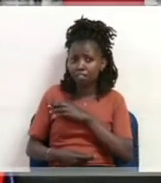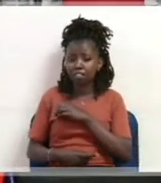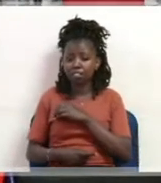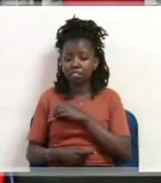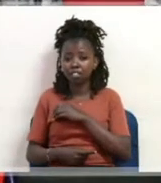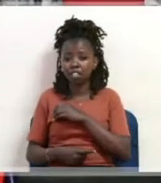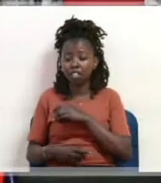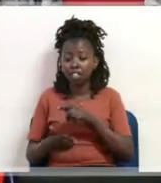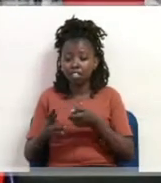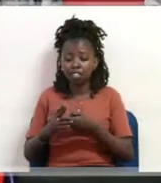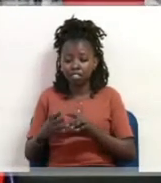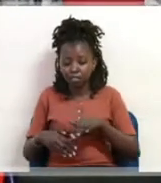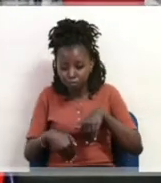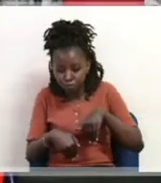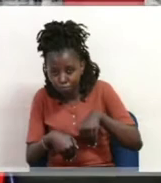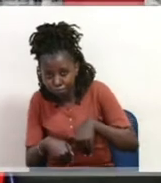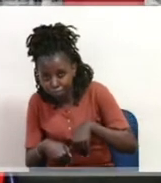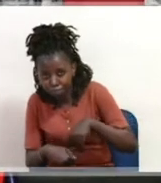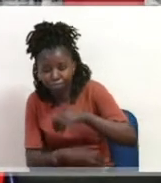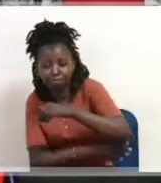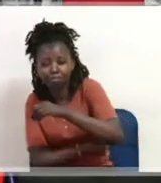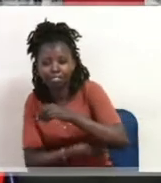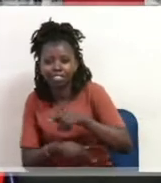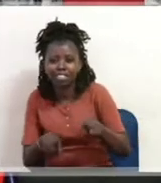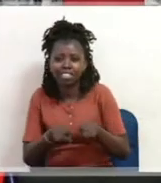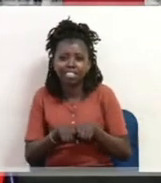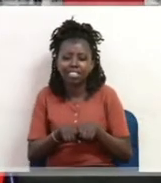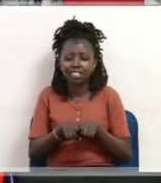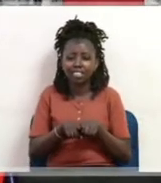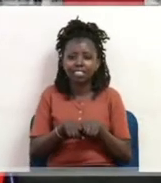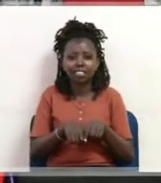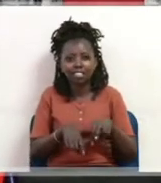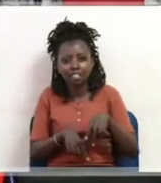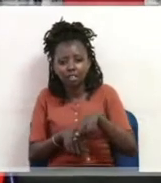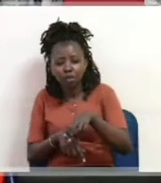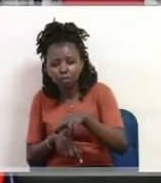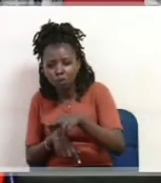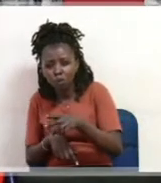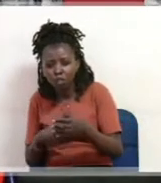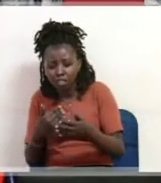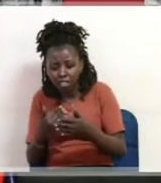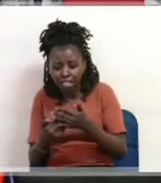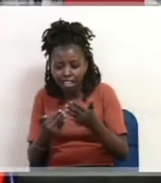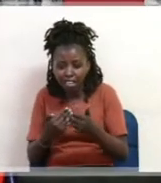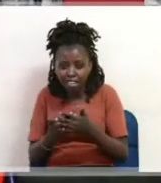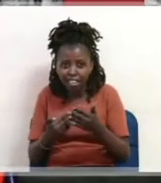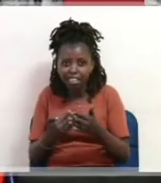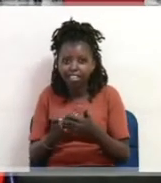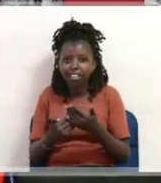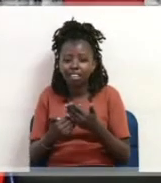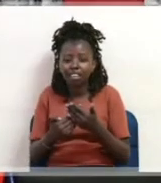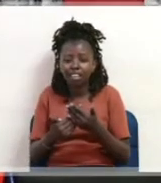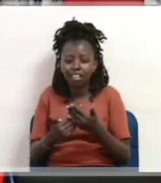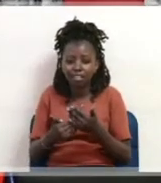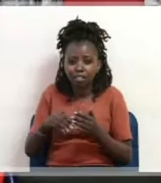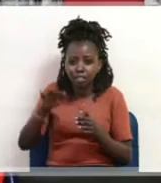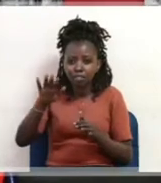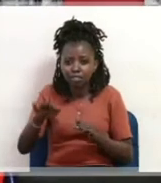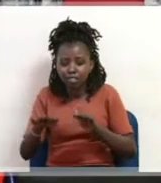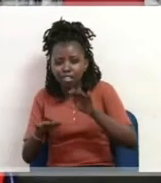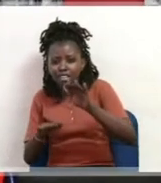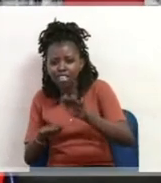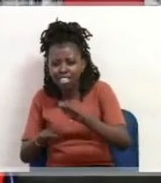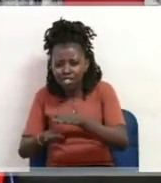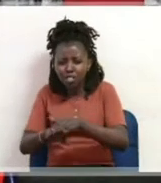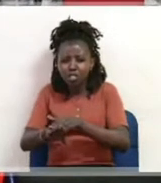knowing. You start walking like you are so careful. Lifting one leg after the other. Not that